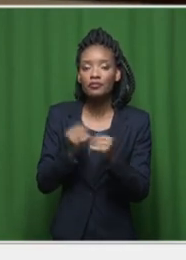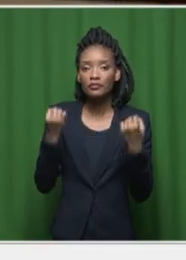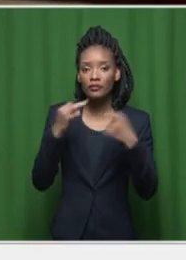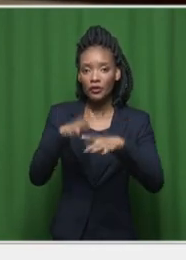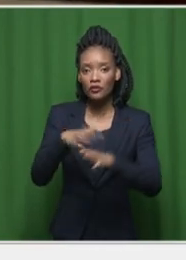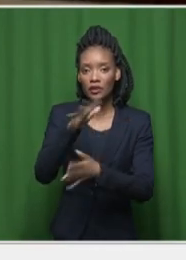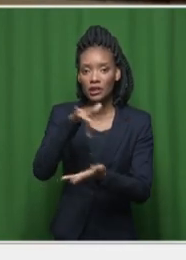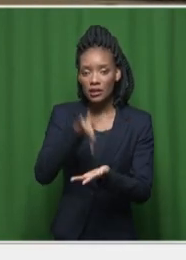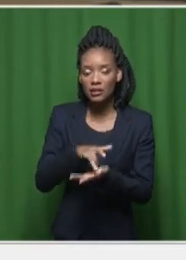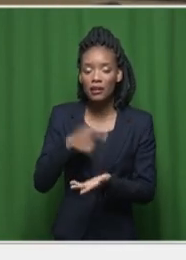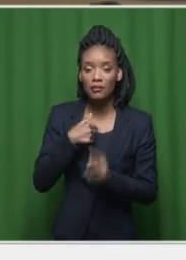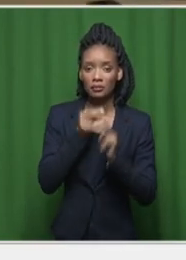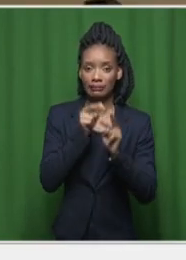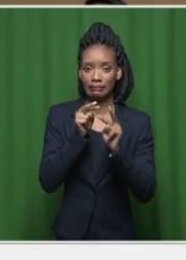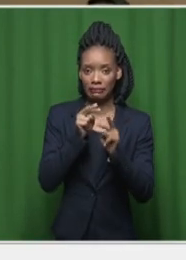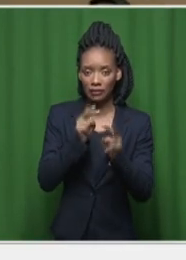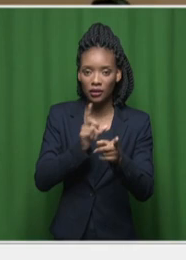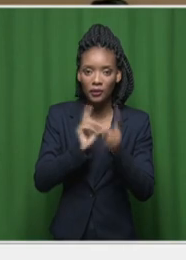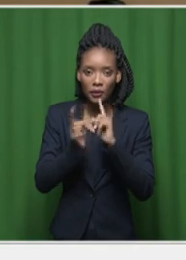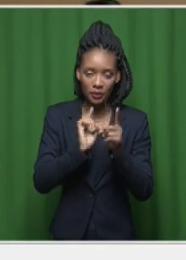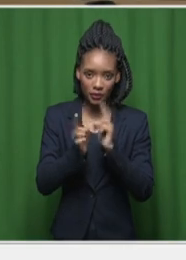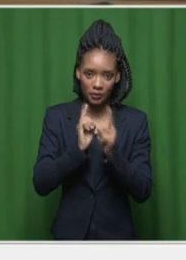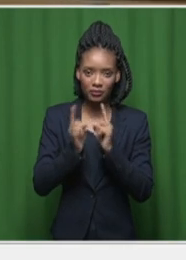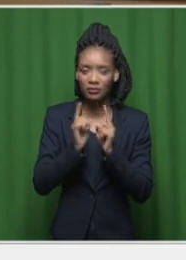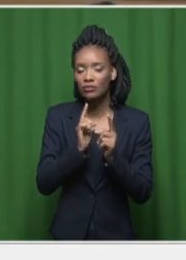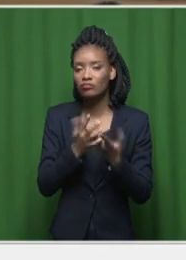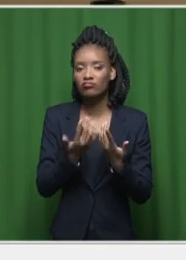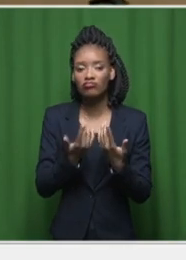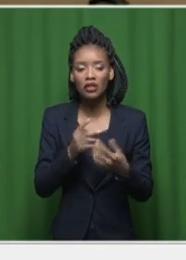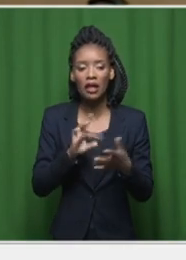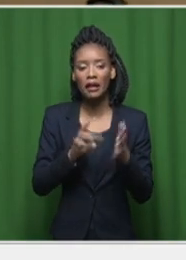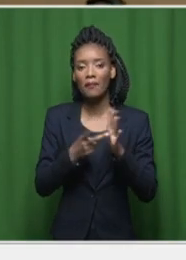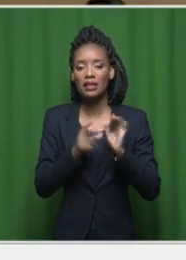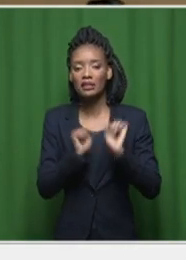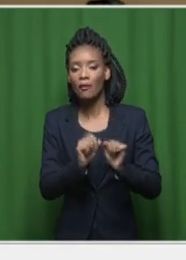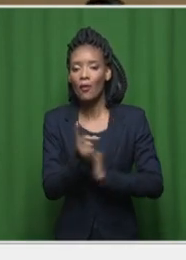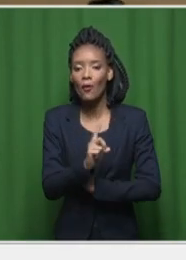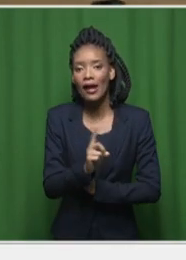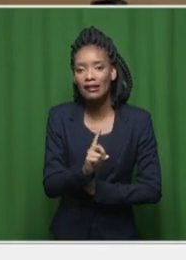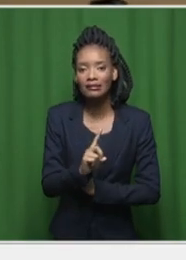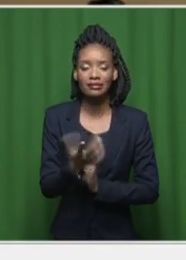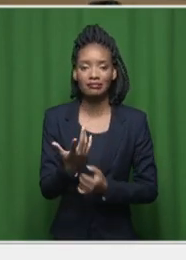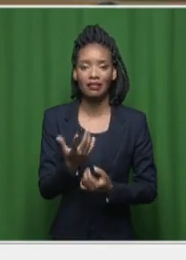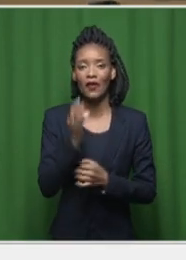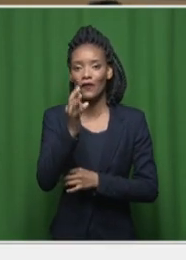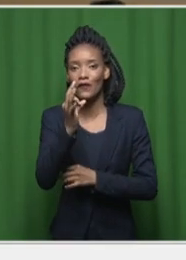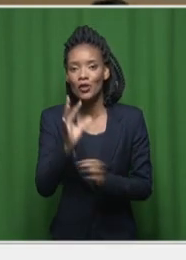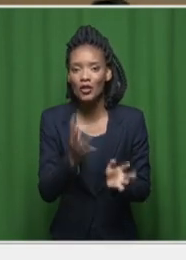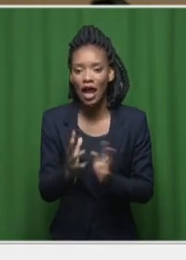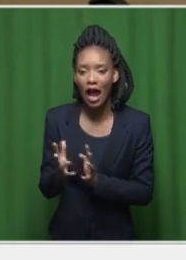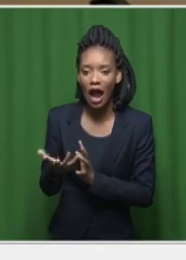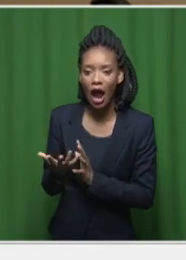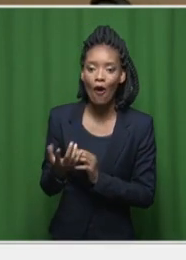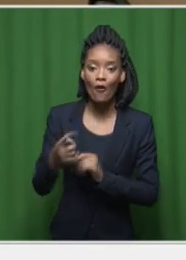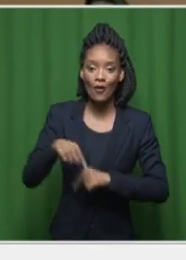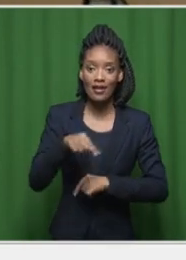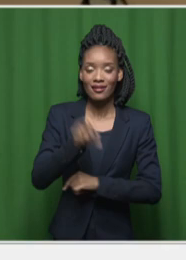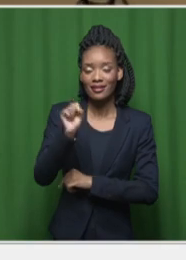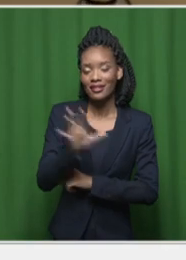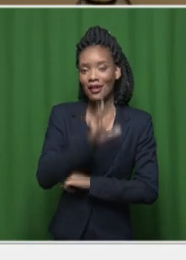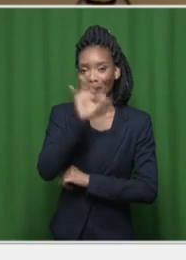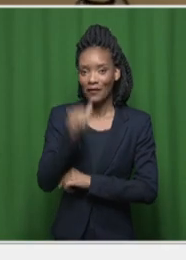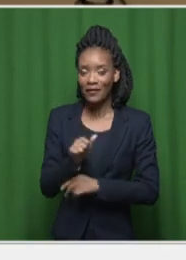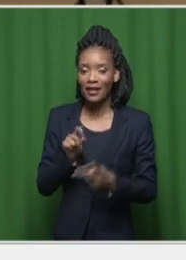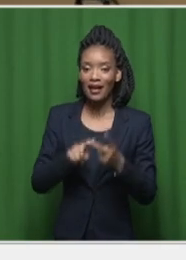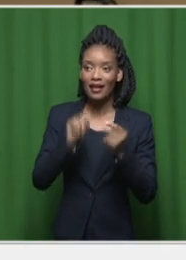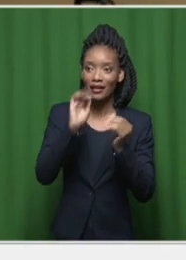looking forward to speaking to some of these guests to find out what the plans and the future holds for tourism here in South Africa and on the